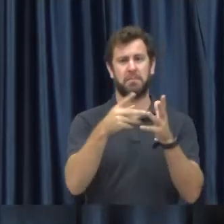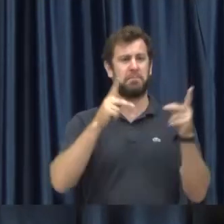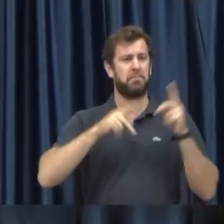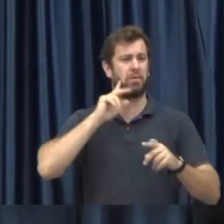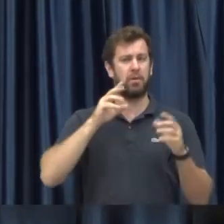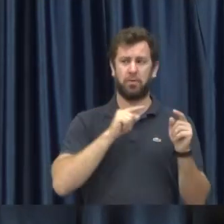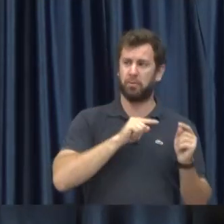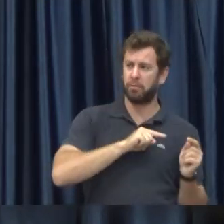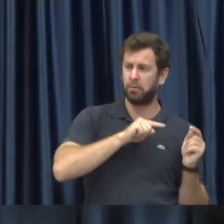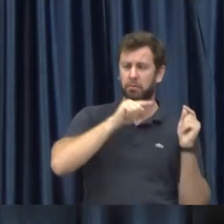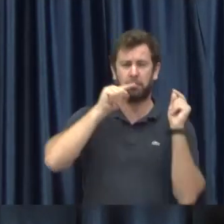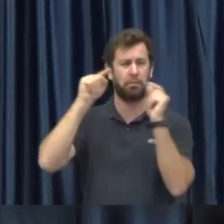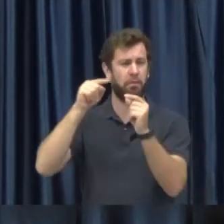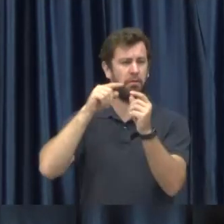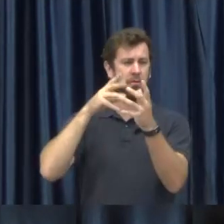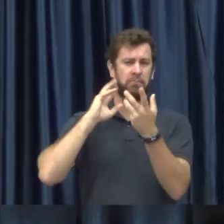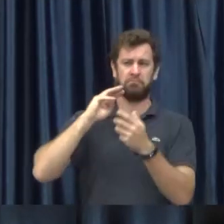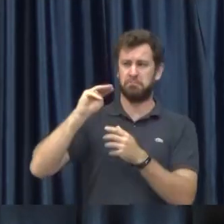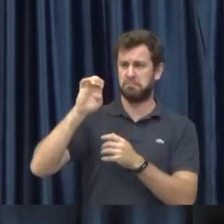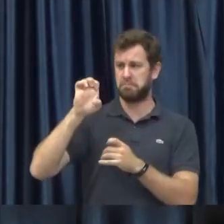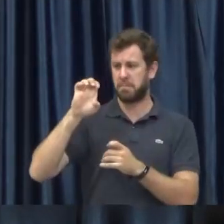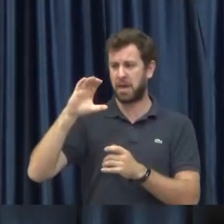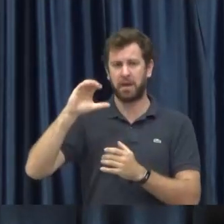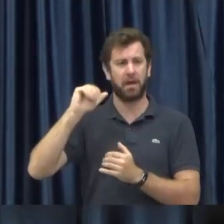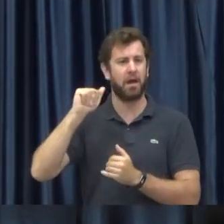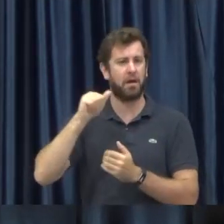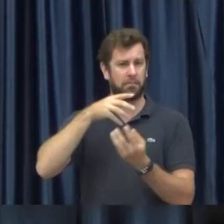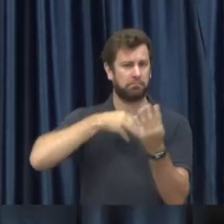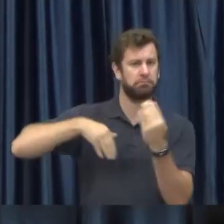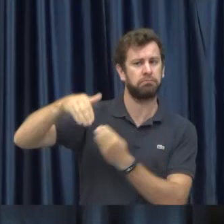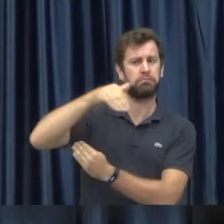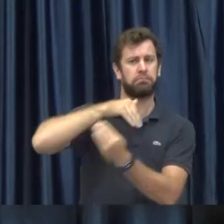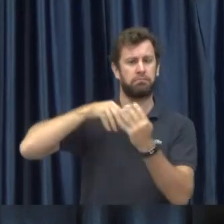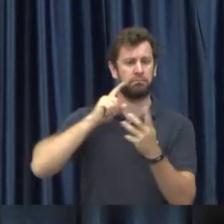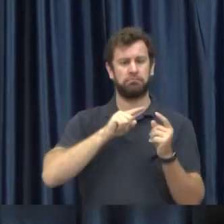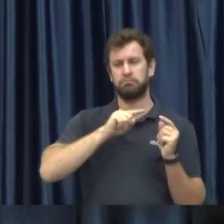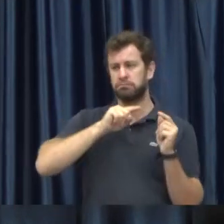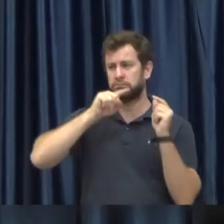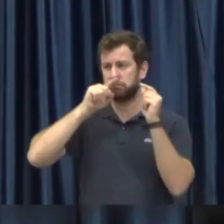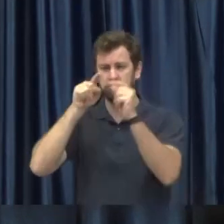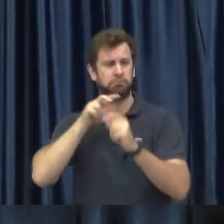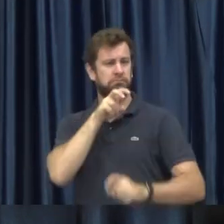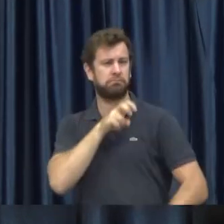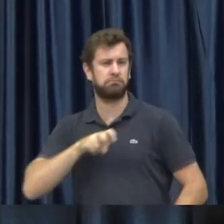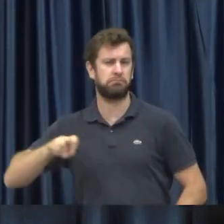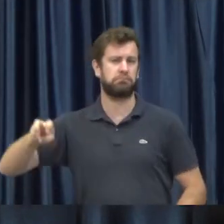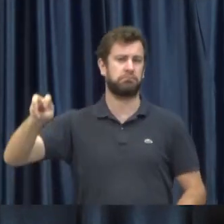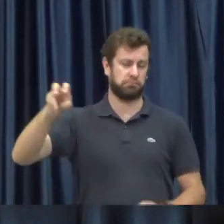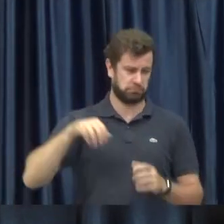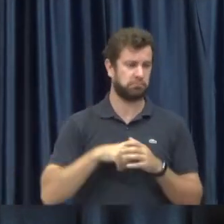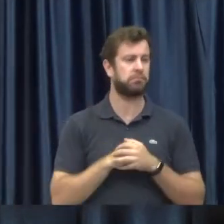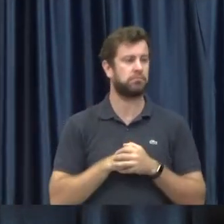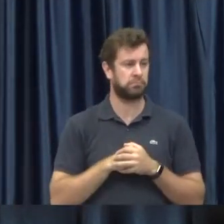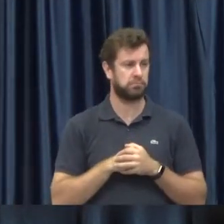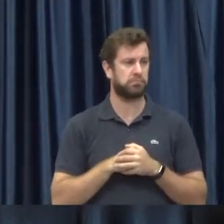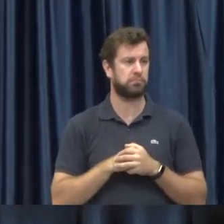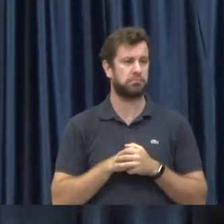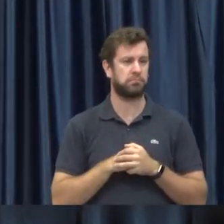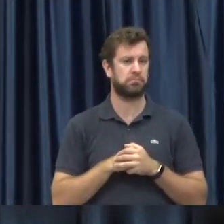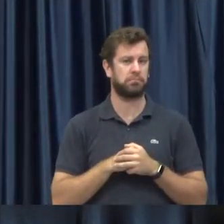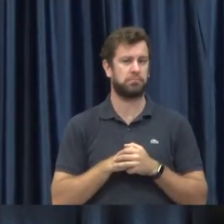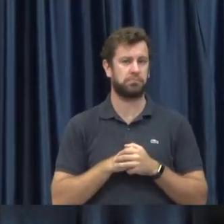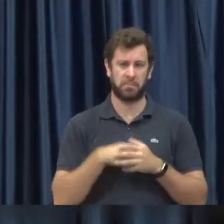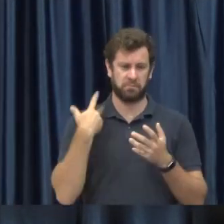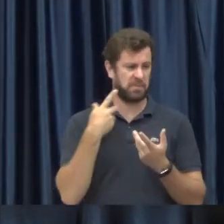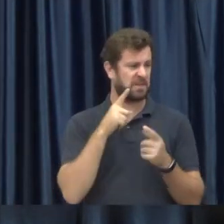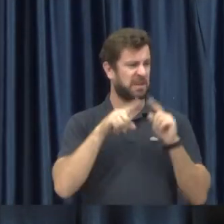descending upon Mecca, descending upon the holy precincts from every part of the